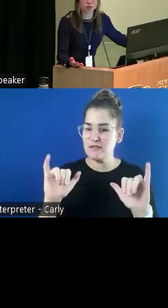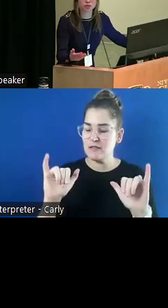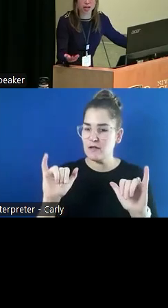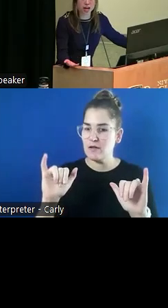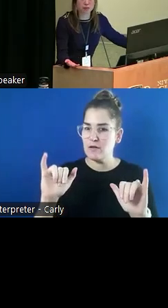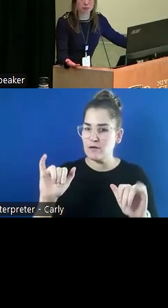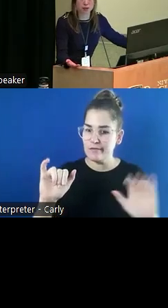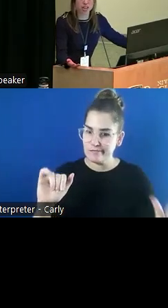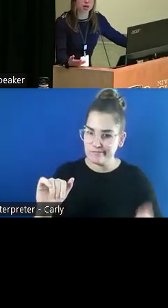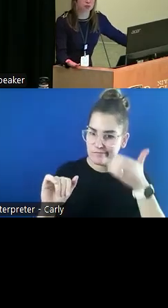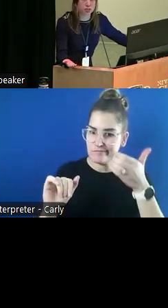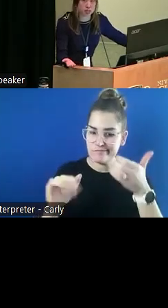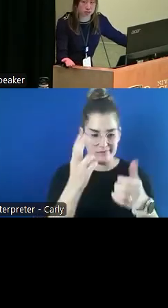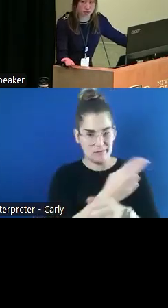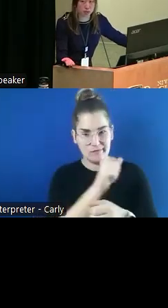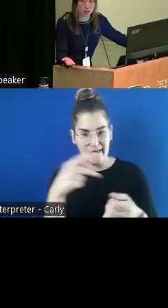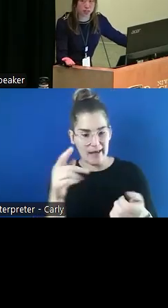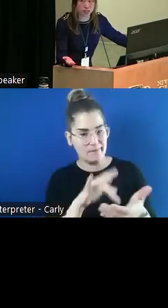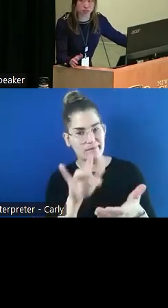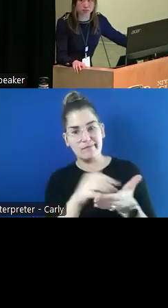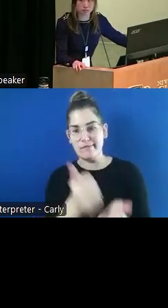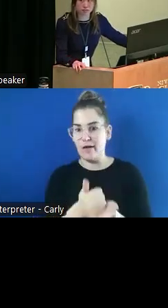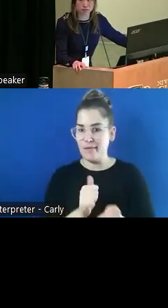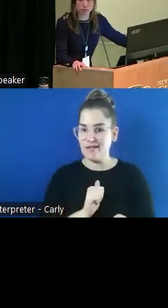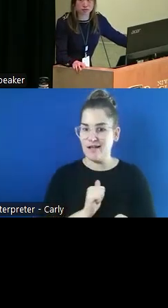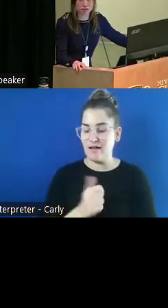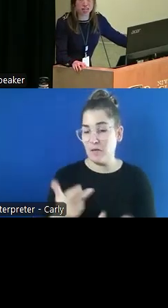phone, use an app, and help themselves with motivation?